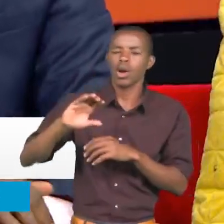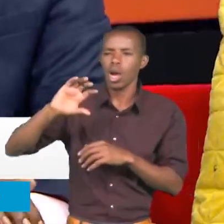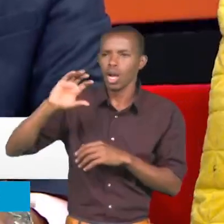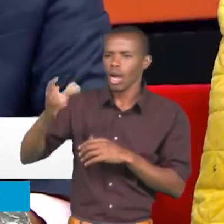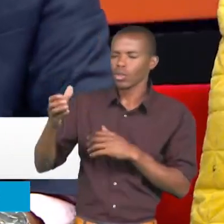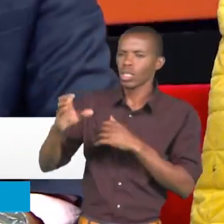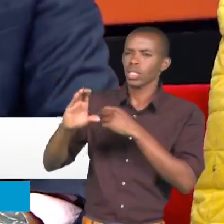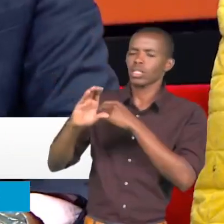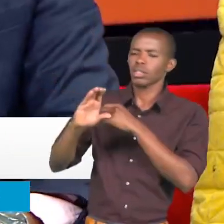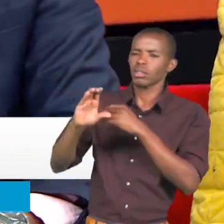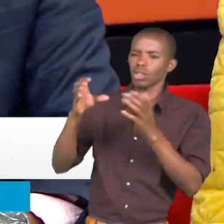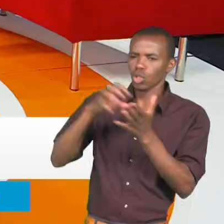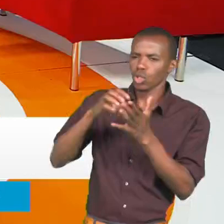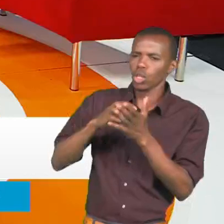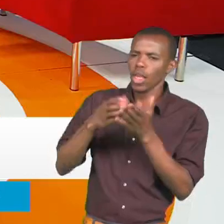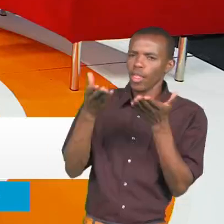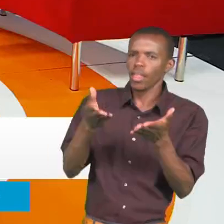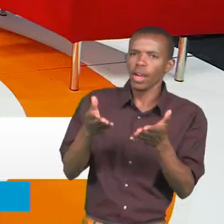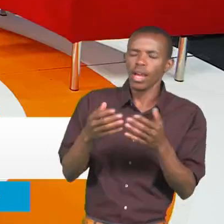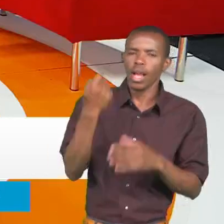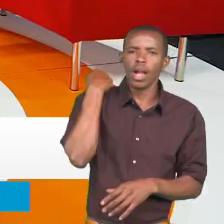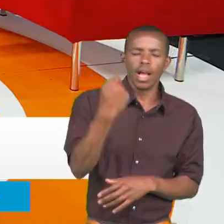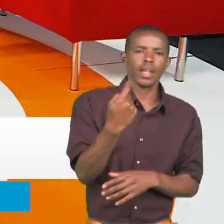is it available? Okay,